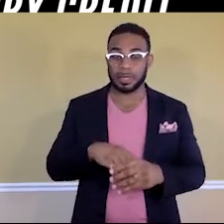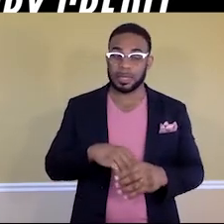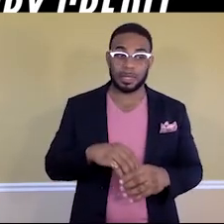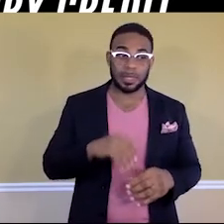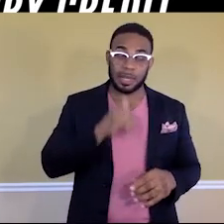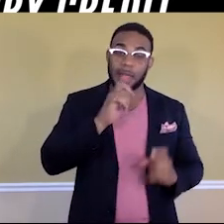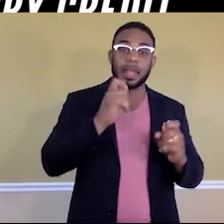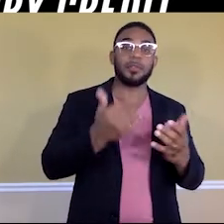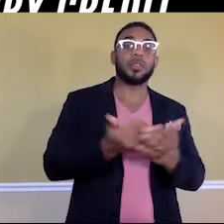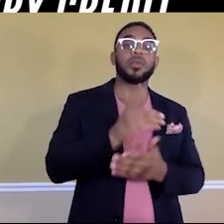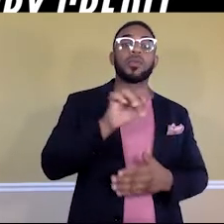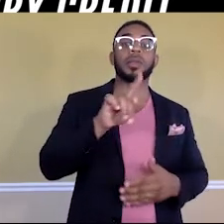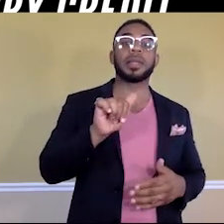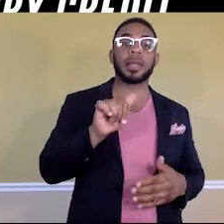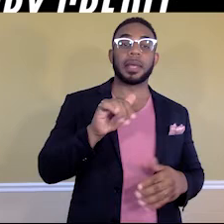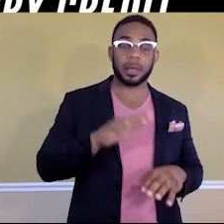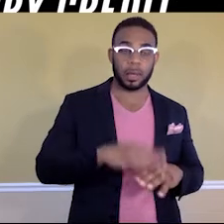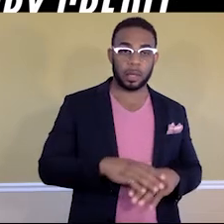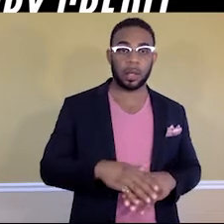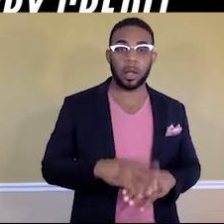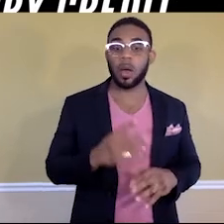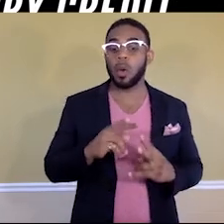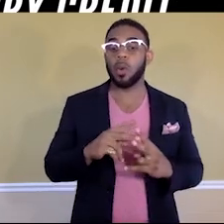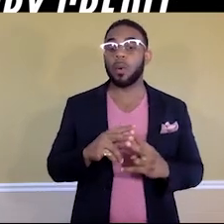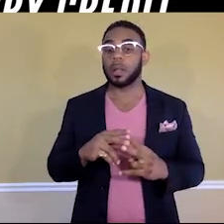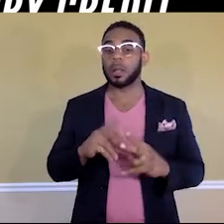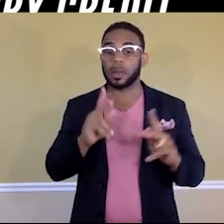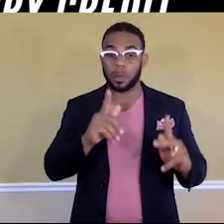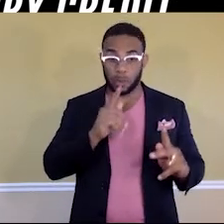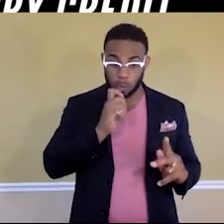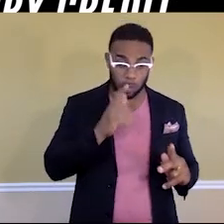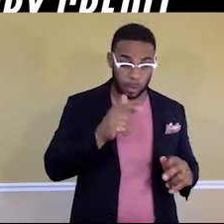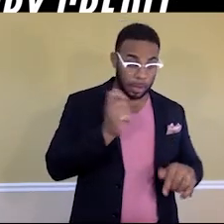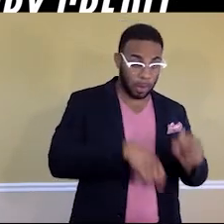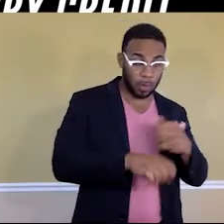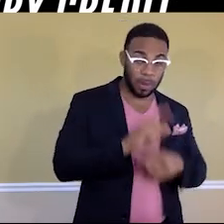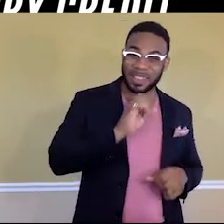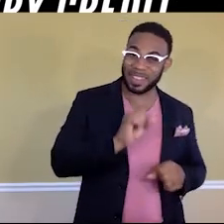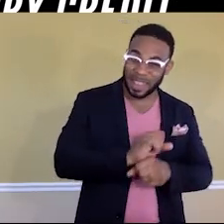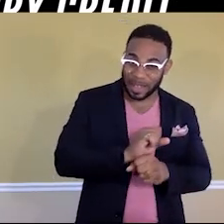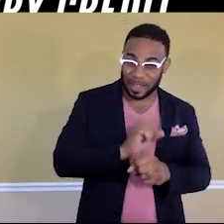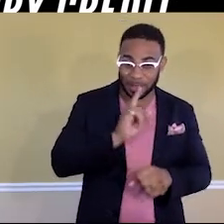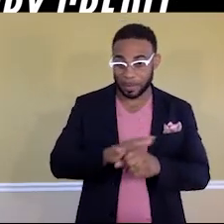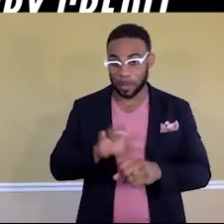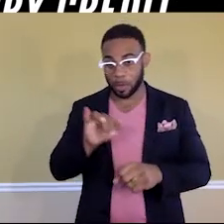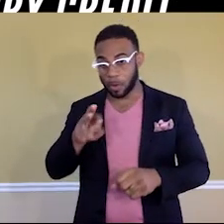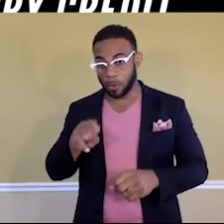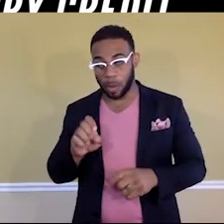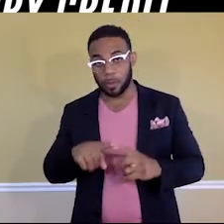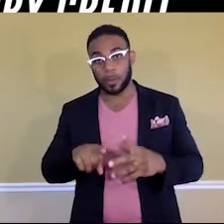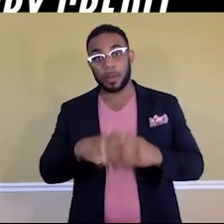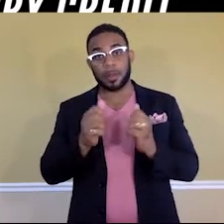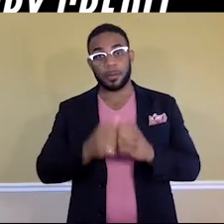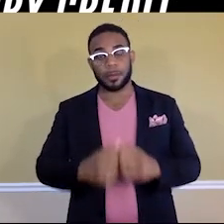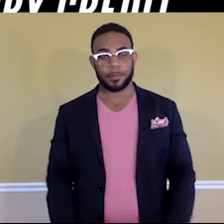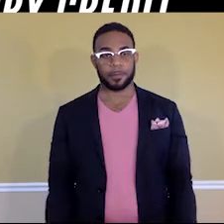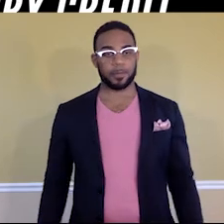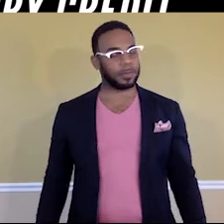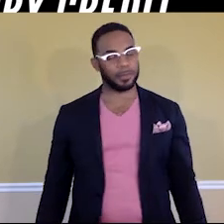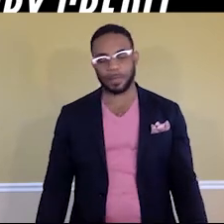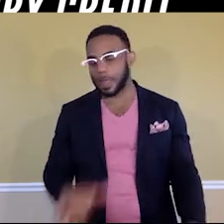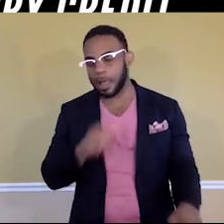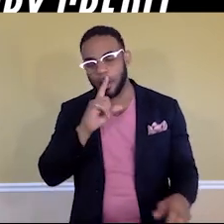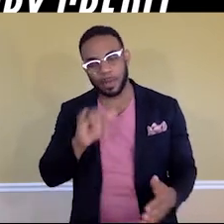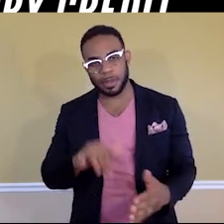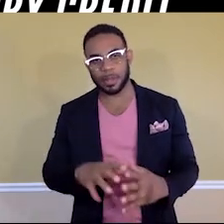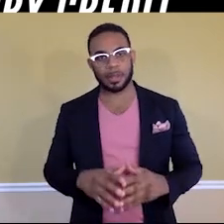not given new data on whether the person who they arrested was actually committing a crime to begin with. Not only